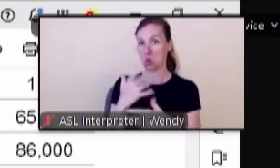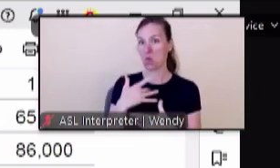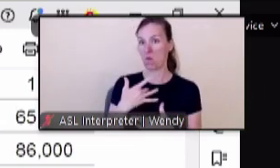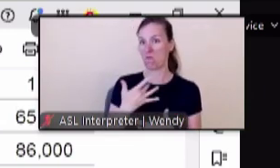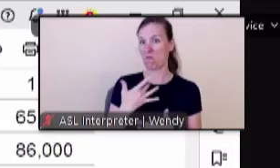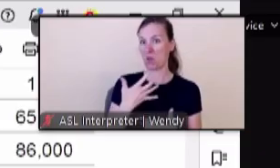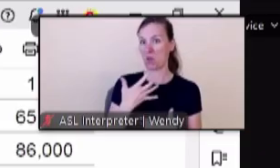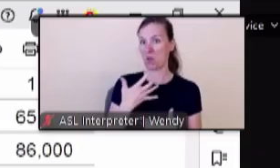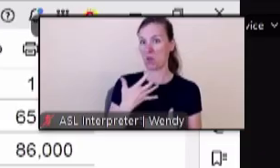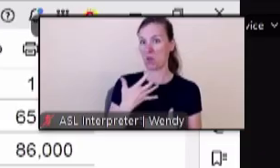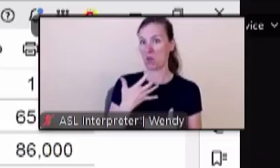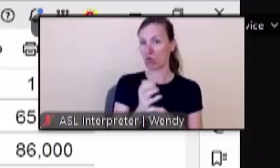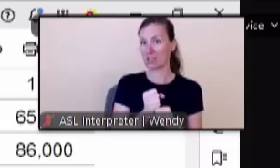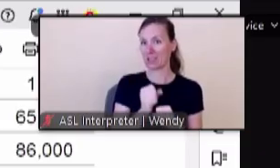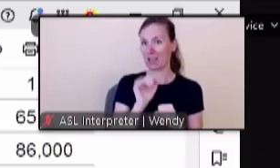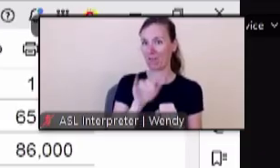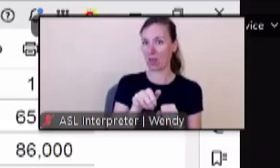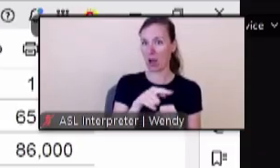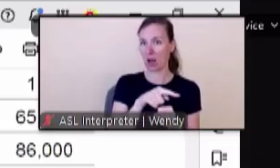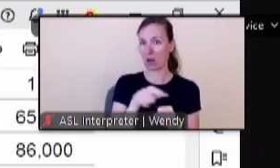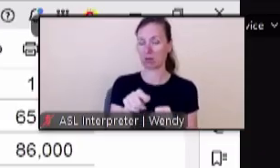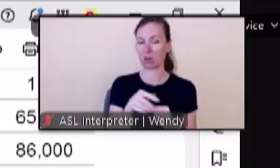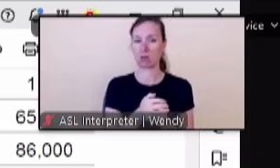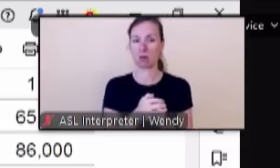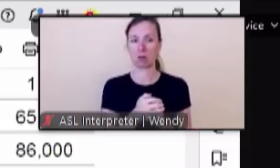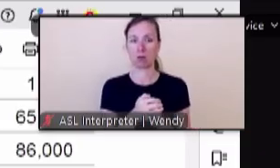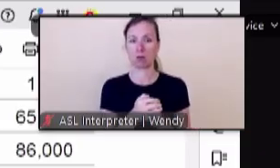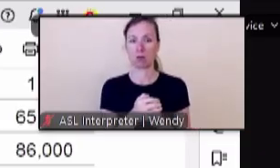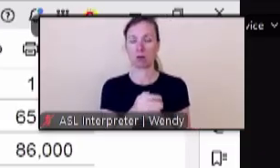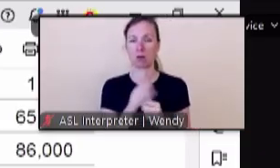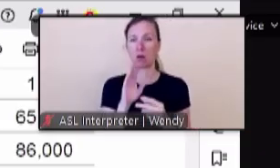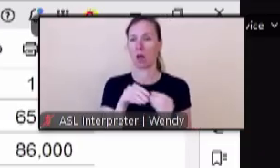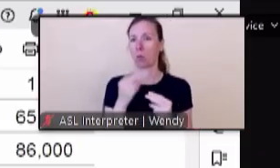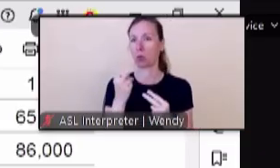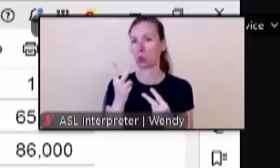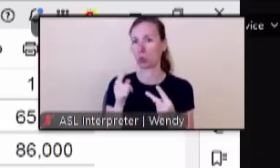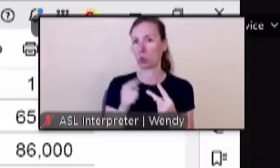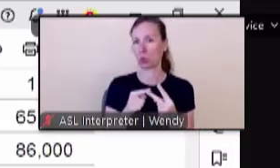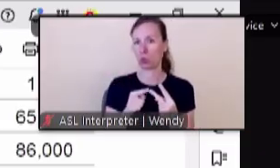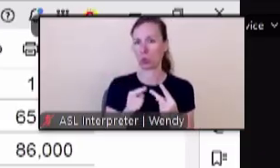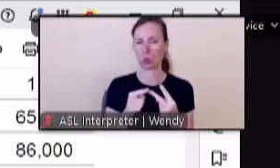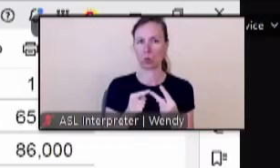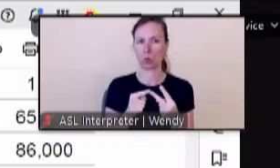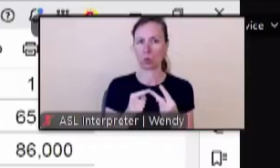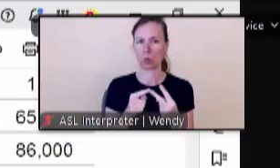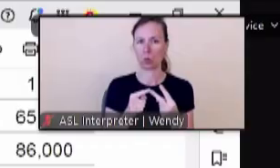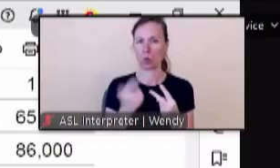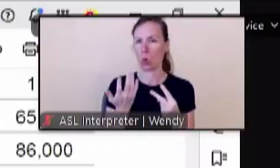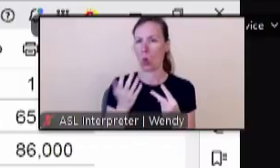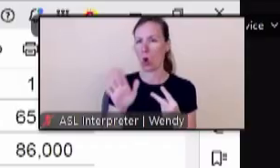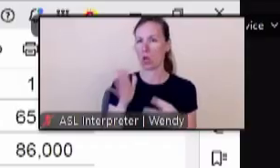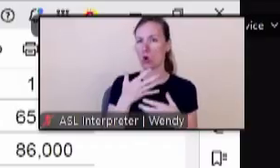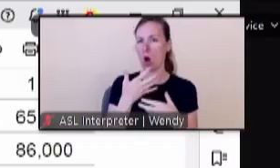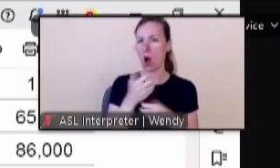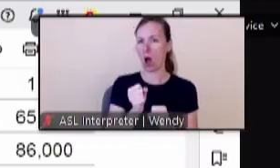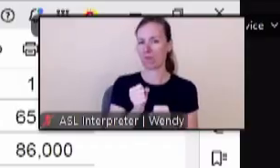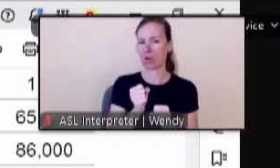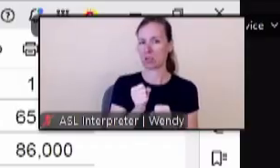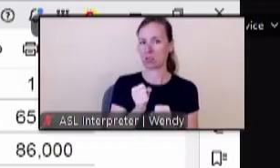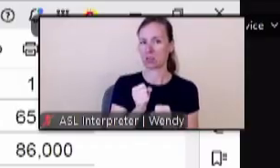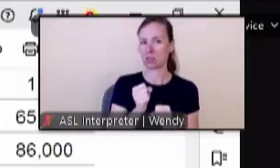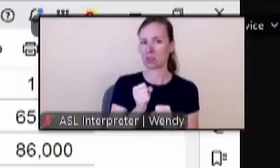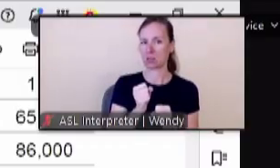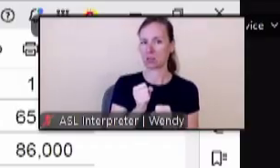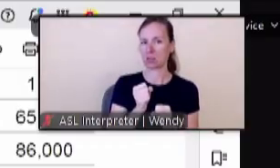And number two, what is your kind of confidence level on receiving them again